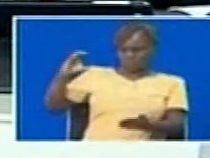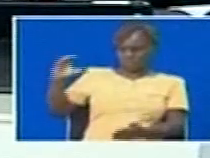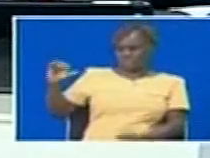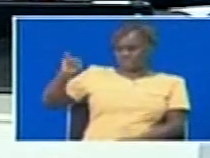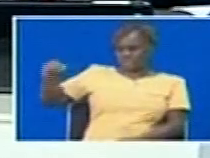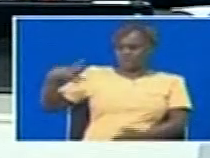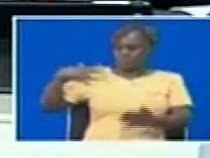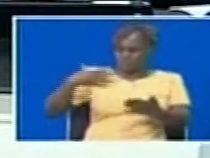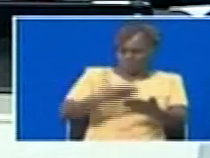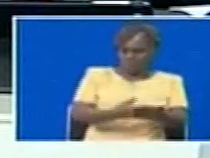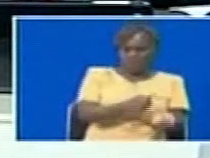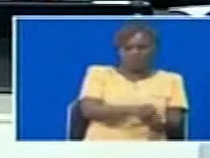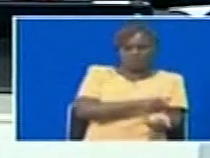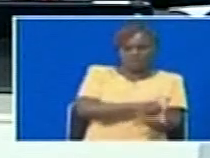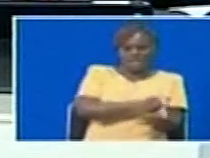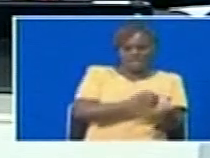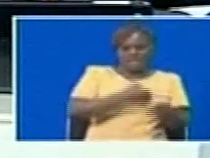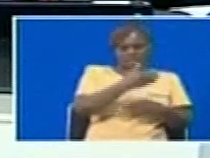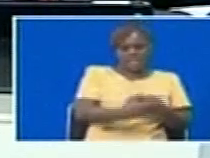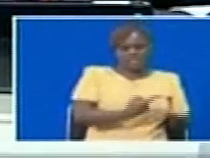Justice till Friday this week.